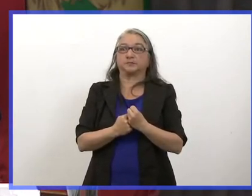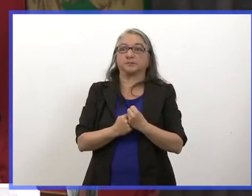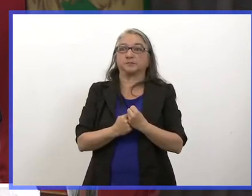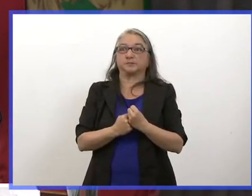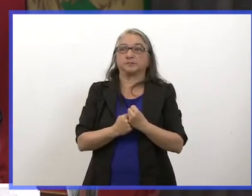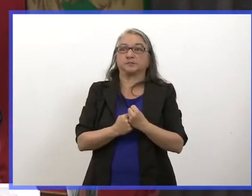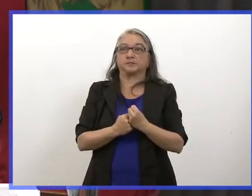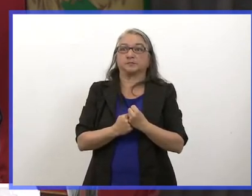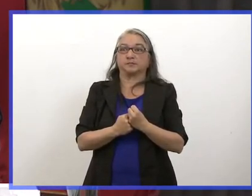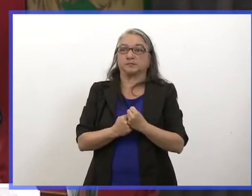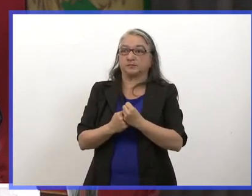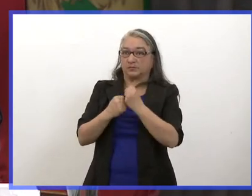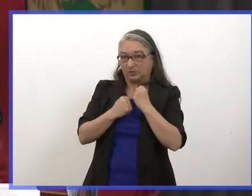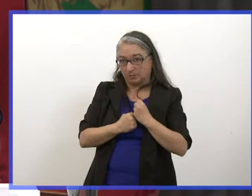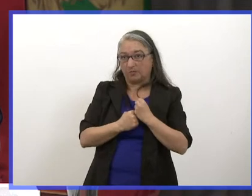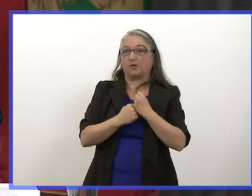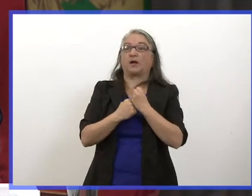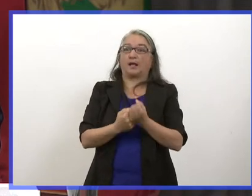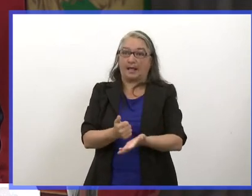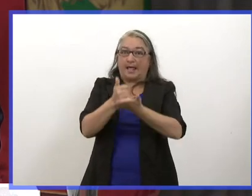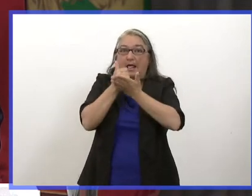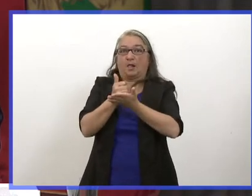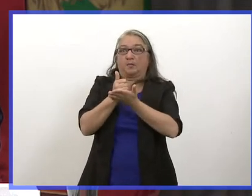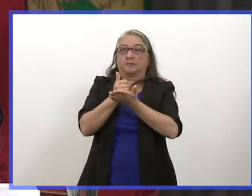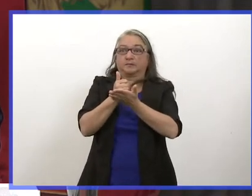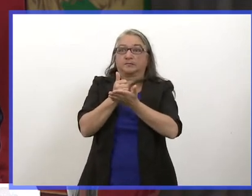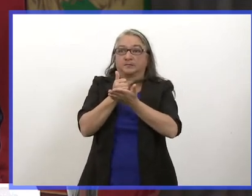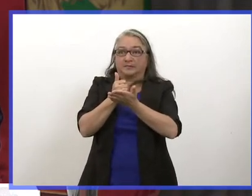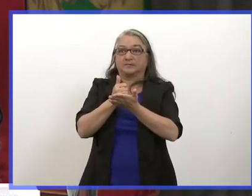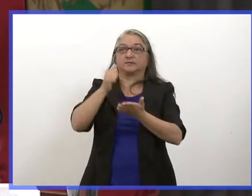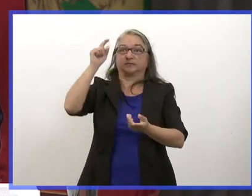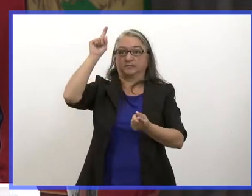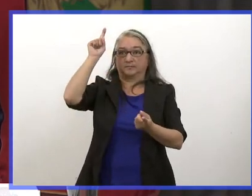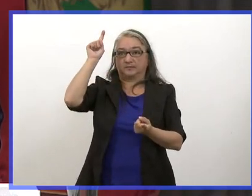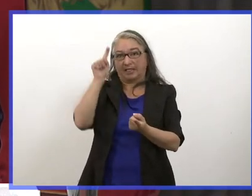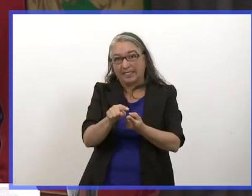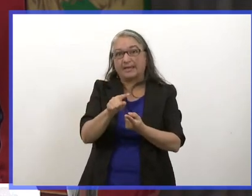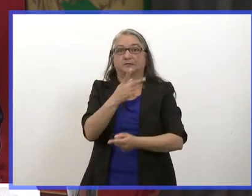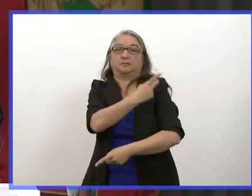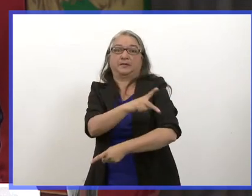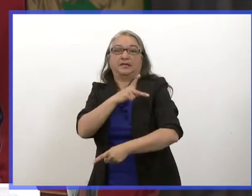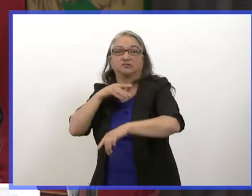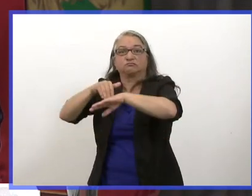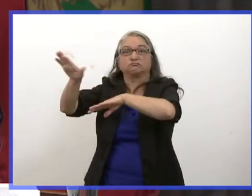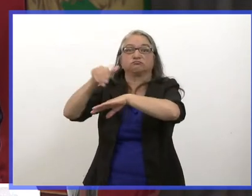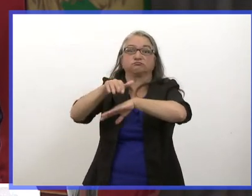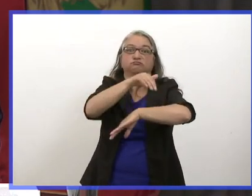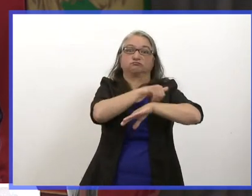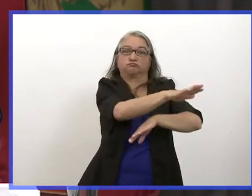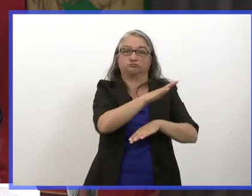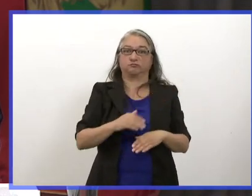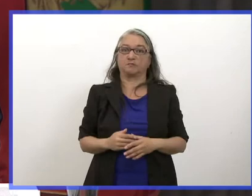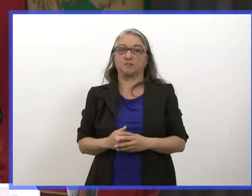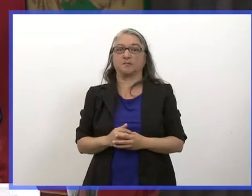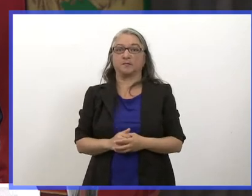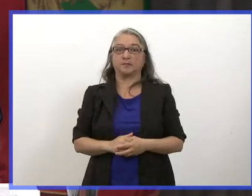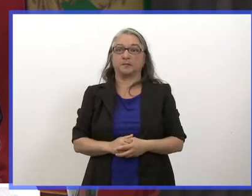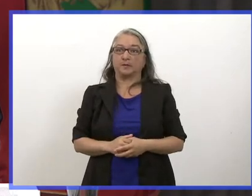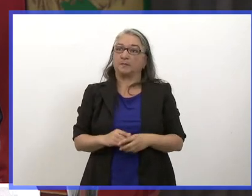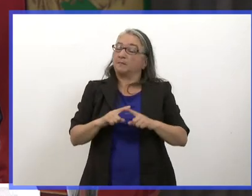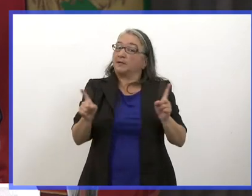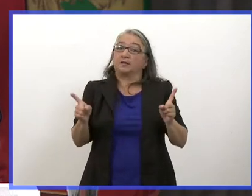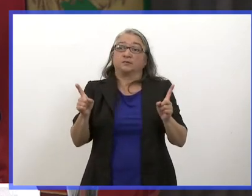transport as many people, but there will be the need, as we know, that ICU demands will follow because of the high number